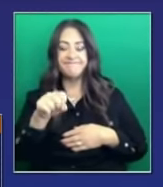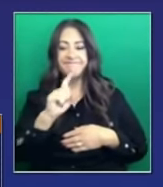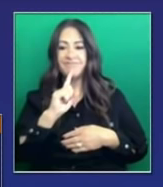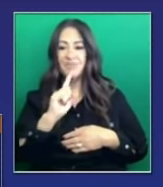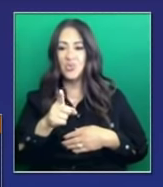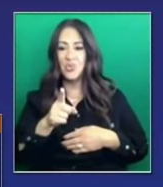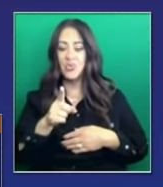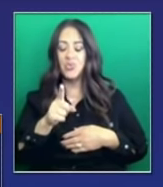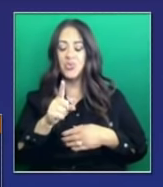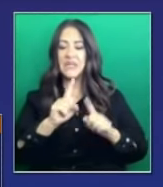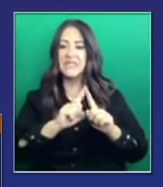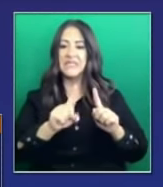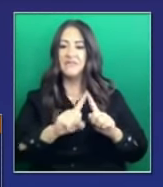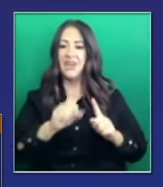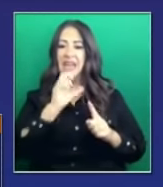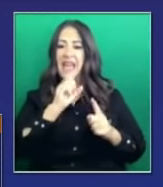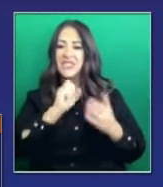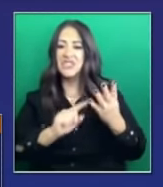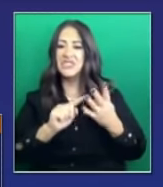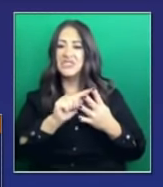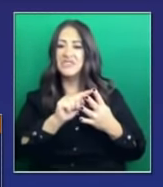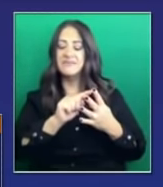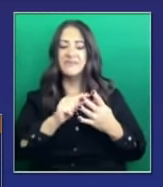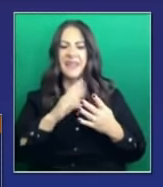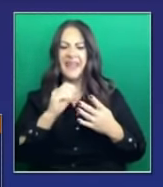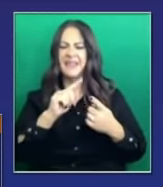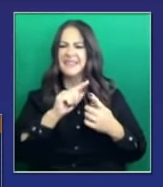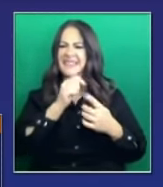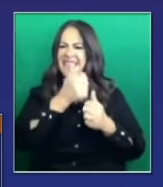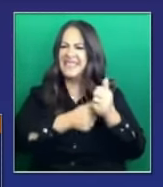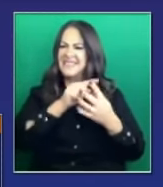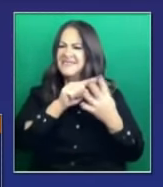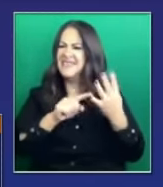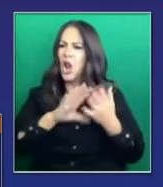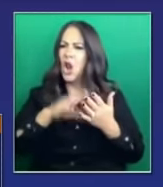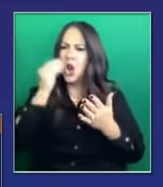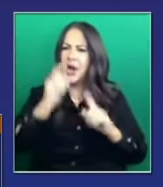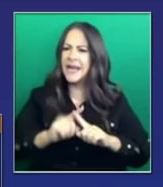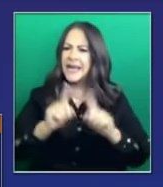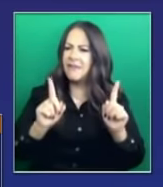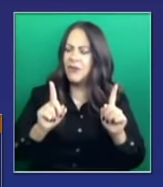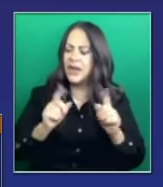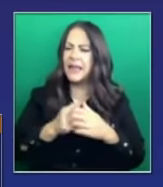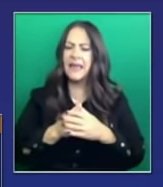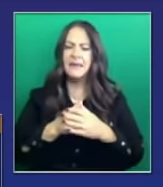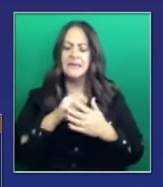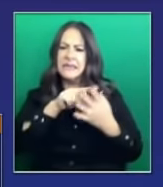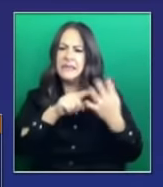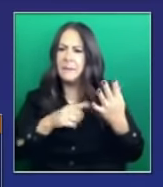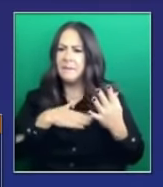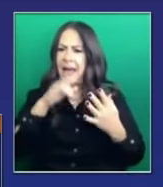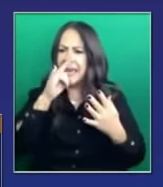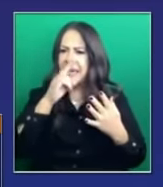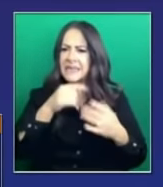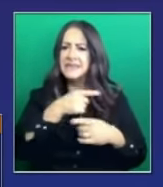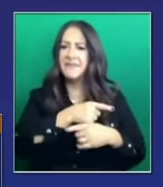different cohorts, different learning differences that my children have that they inherited from their